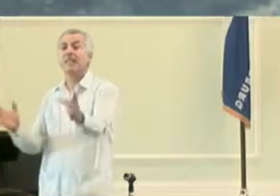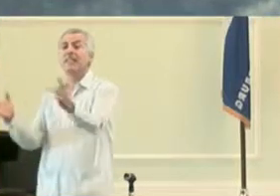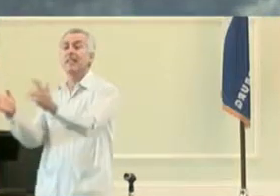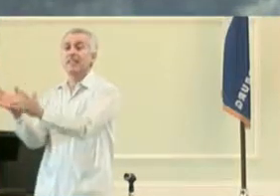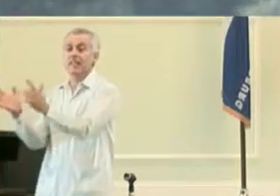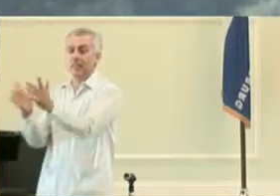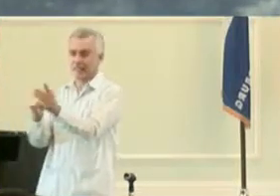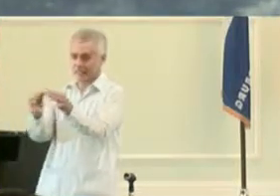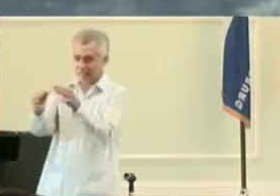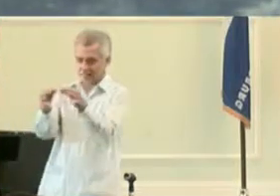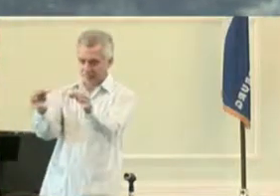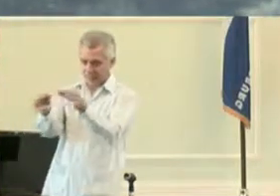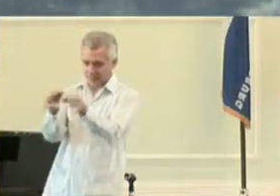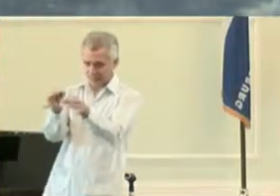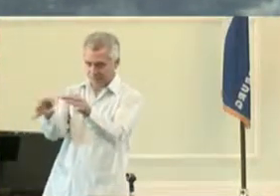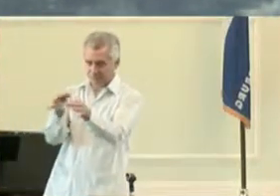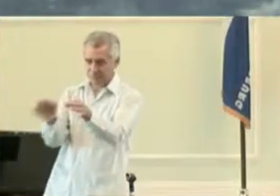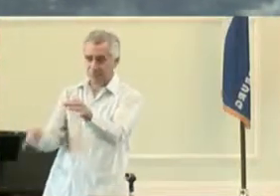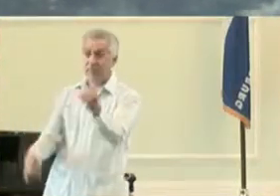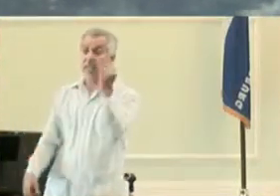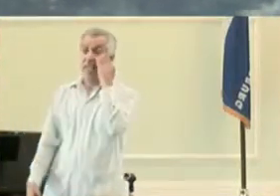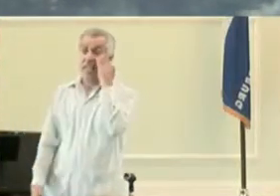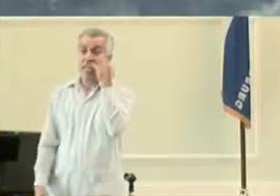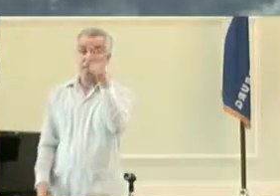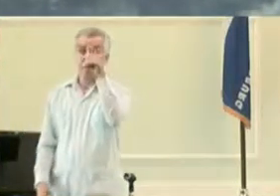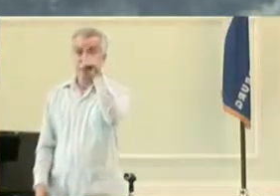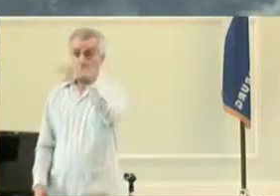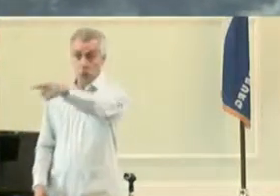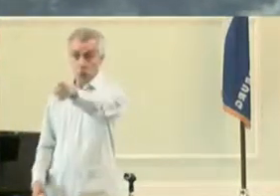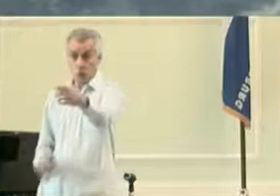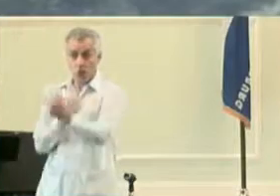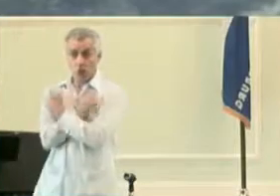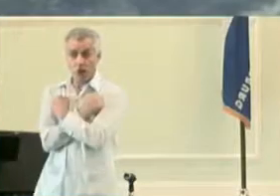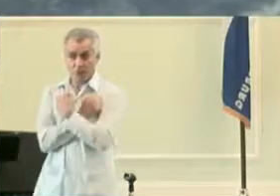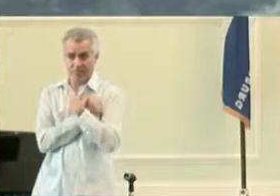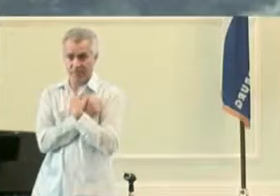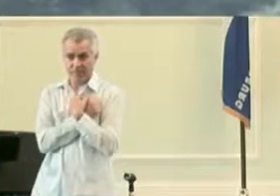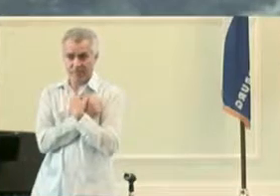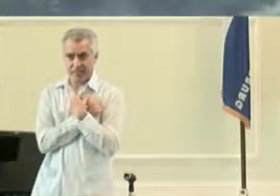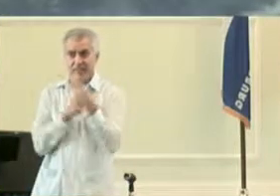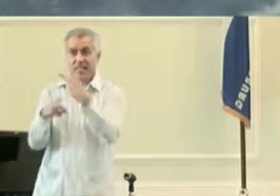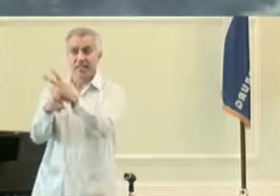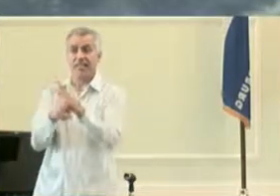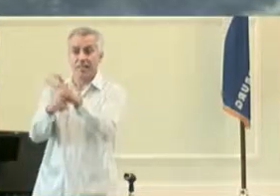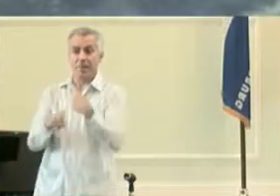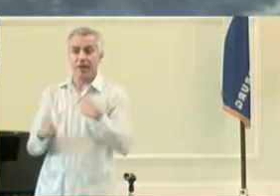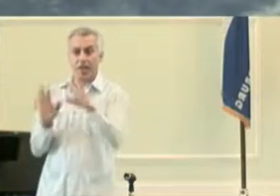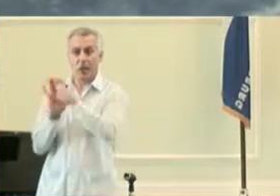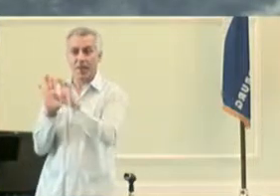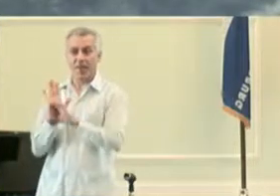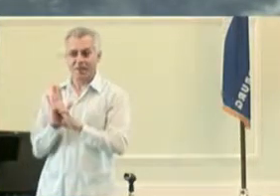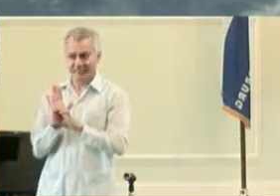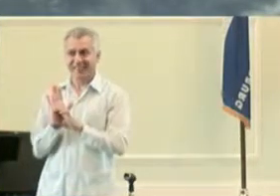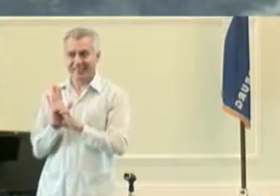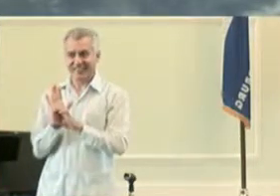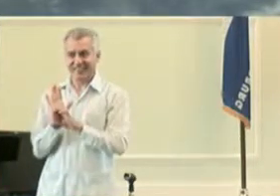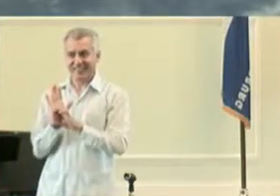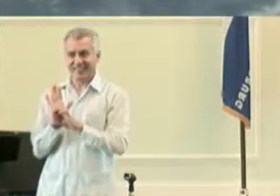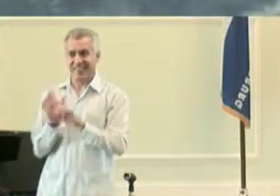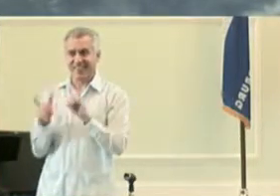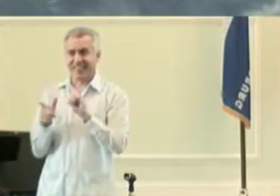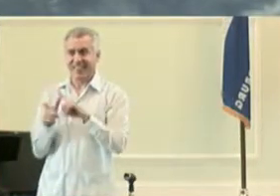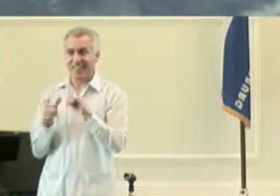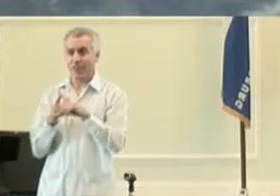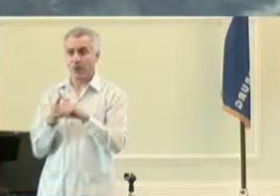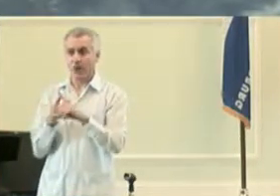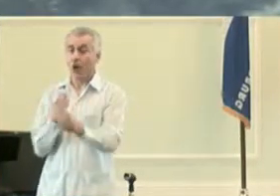this way. Jesus said, if you love me, then what? Keep my commandments. So the love has to